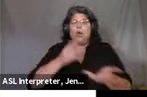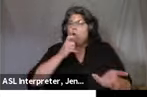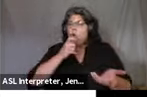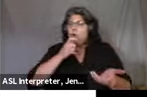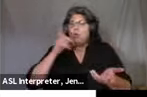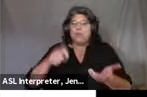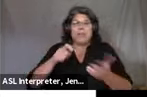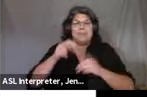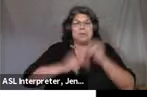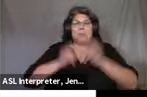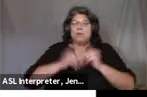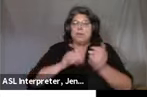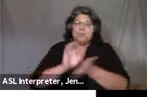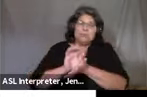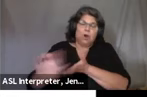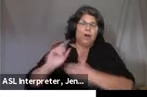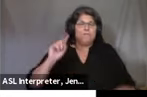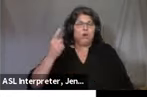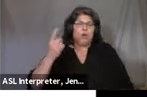take those buildings down.